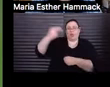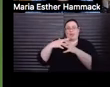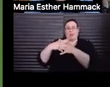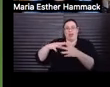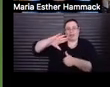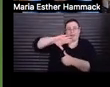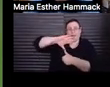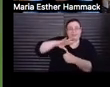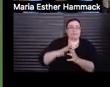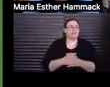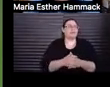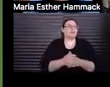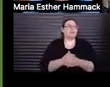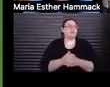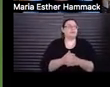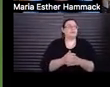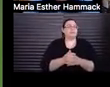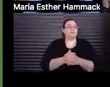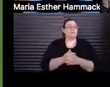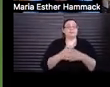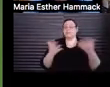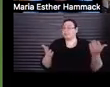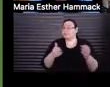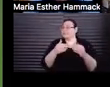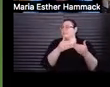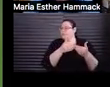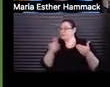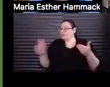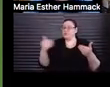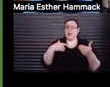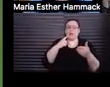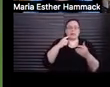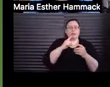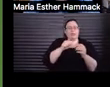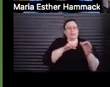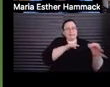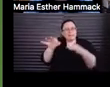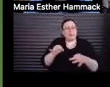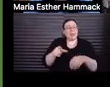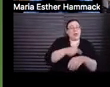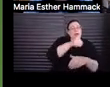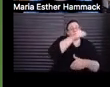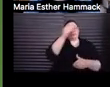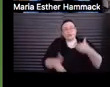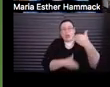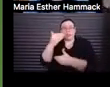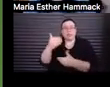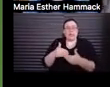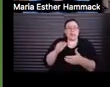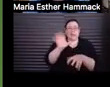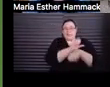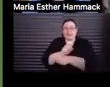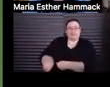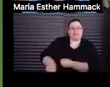And so moving forward, I really wanted to highlight briefly the long process of abolition, consistent